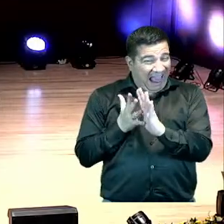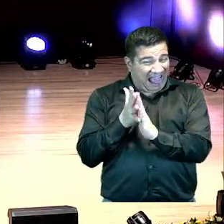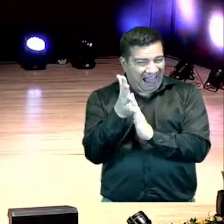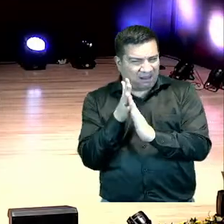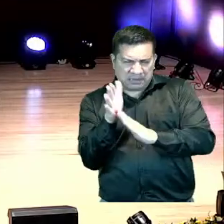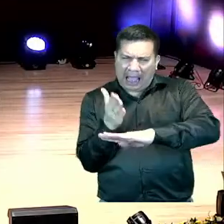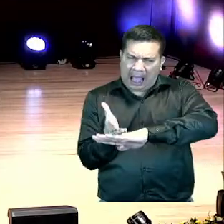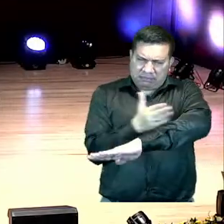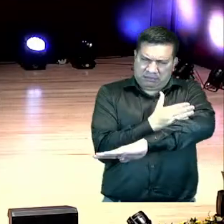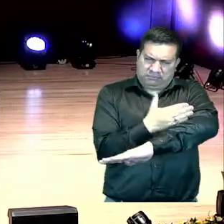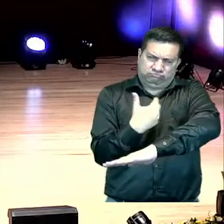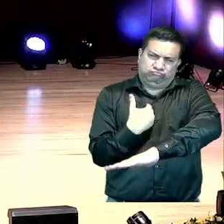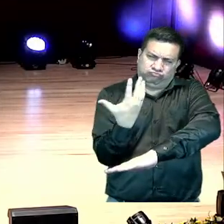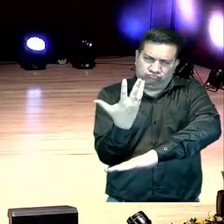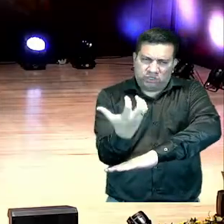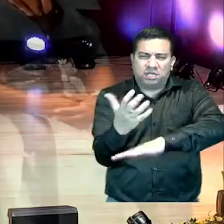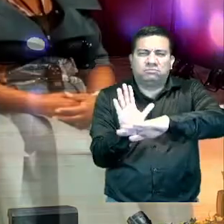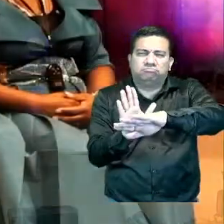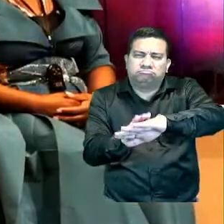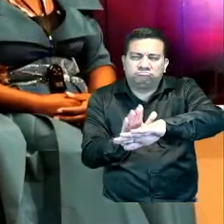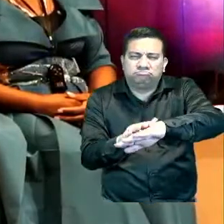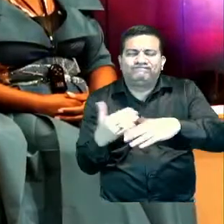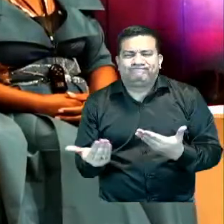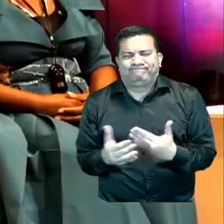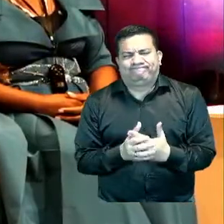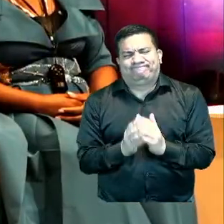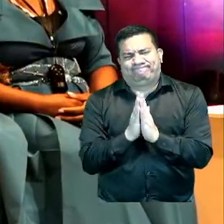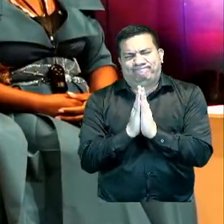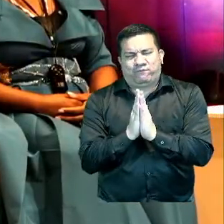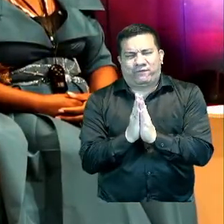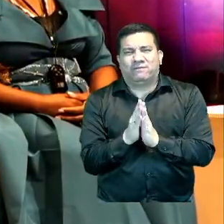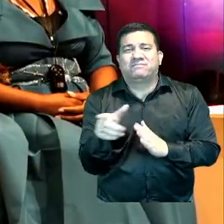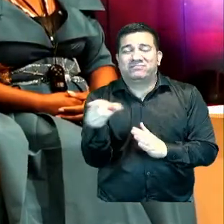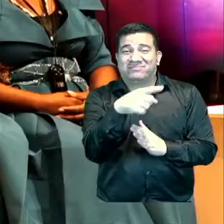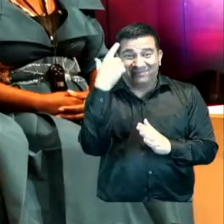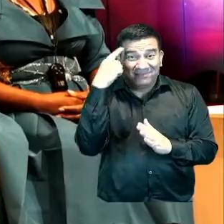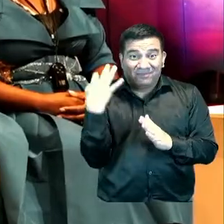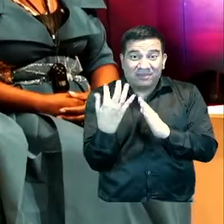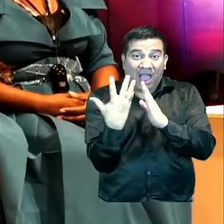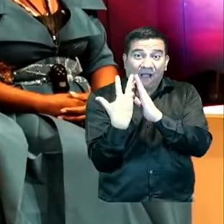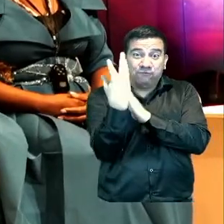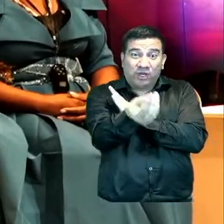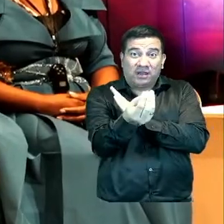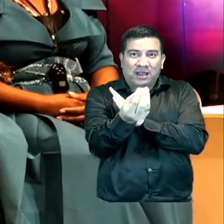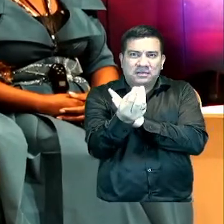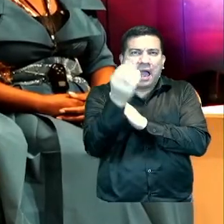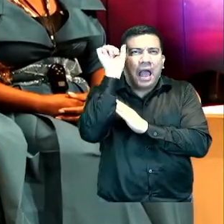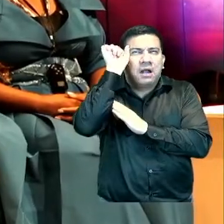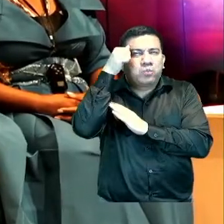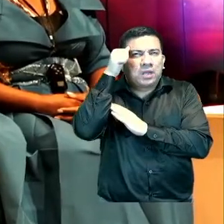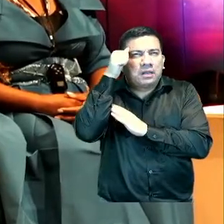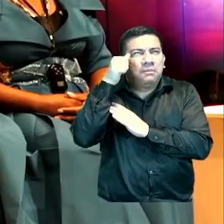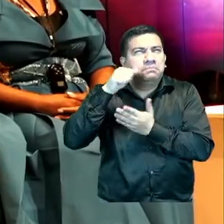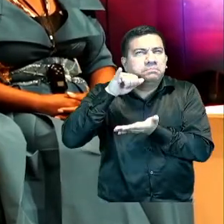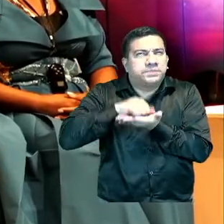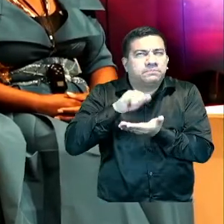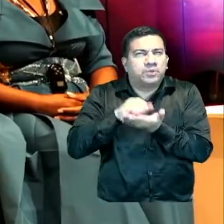First of all, allow me to ask you to please